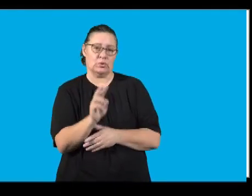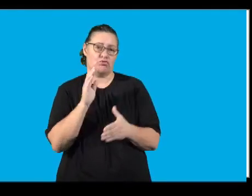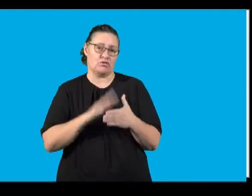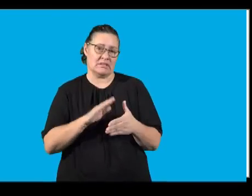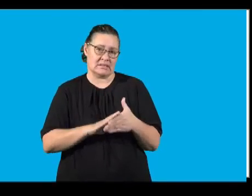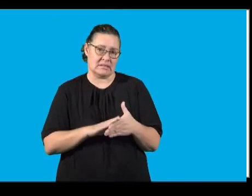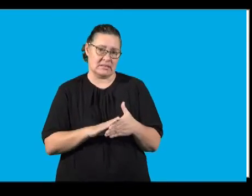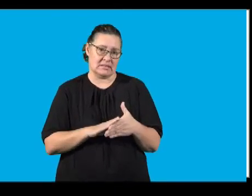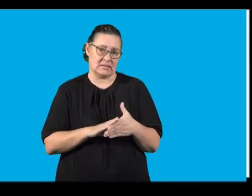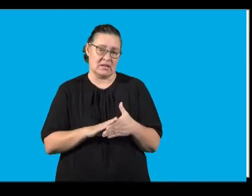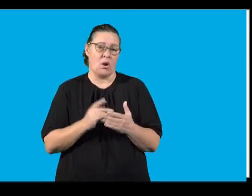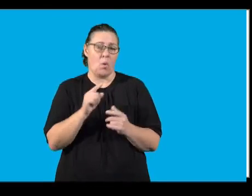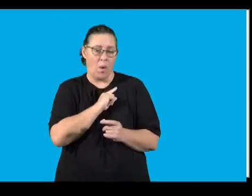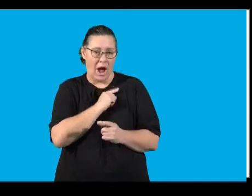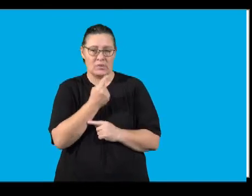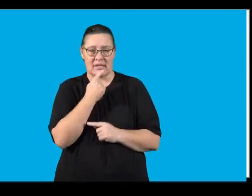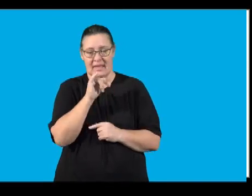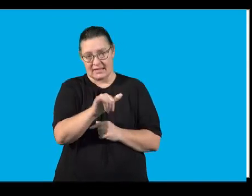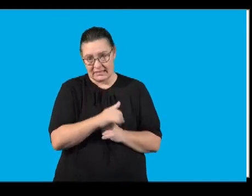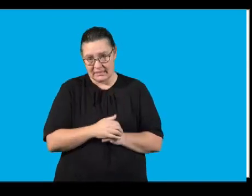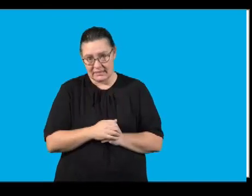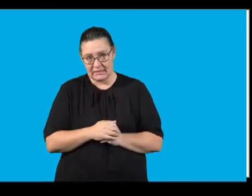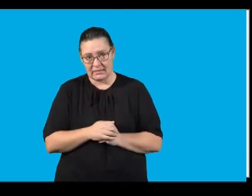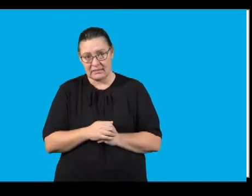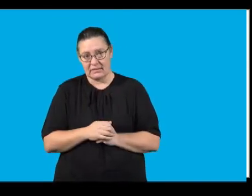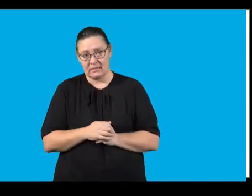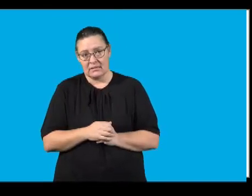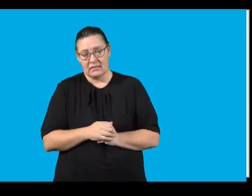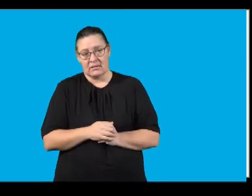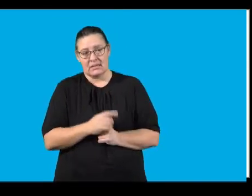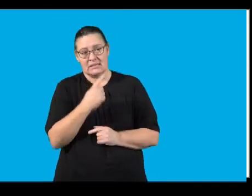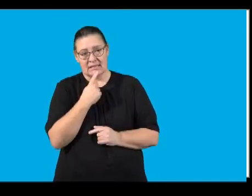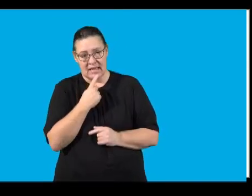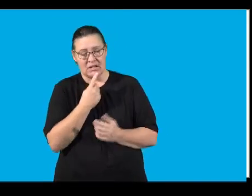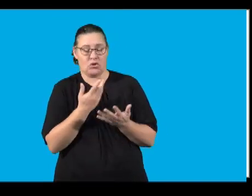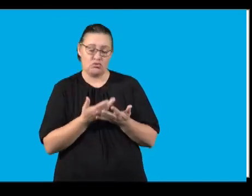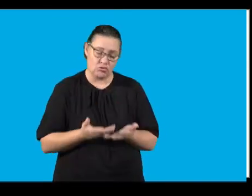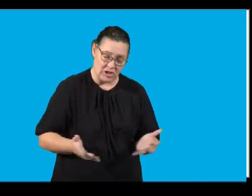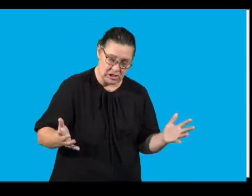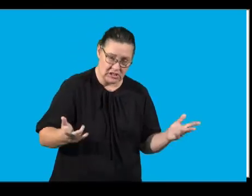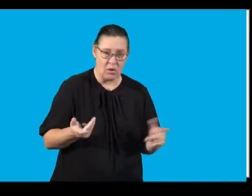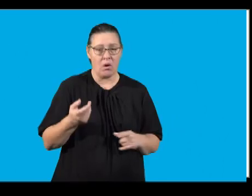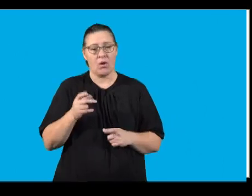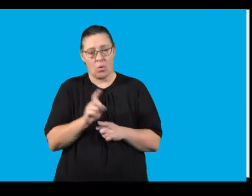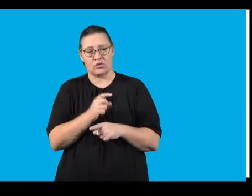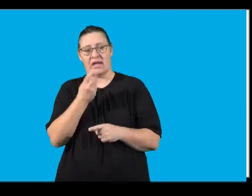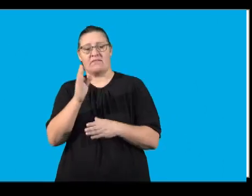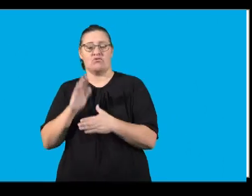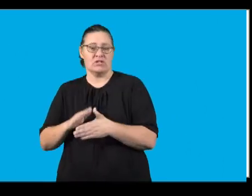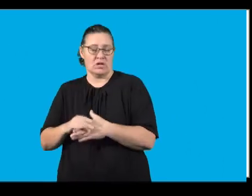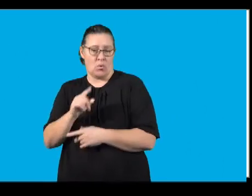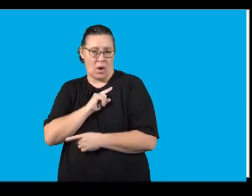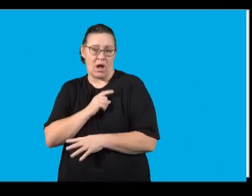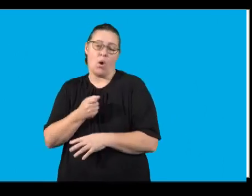why you are substantiating in that way. So remember, you're saying he's gracious and then also giving me a reason why, or